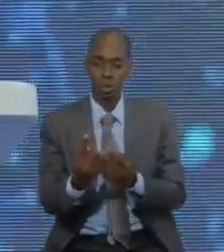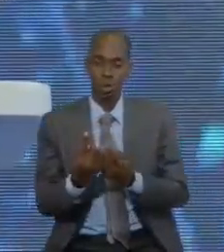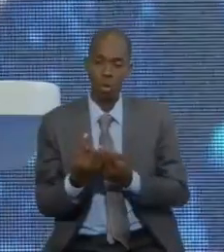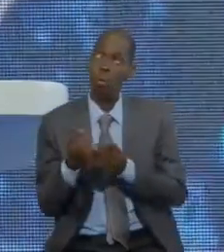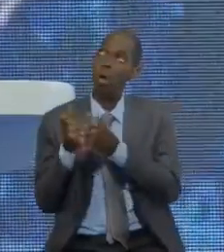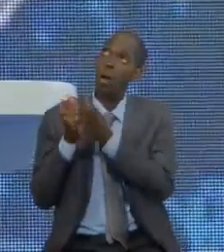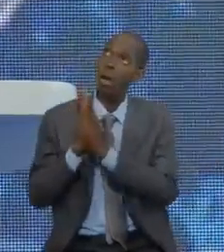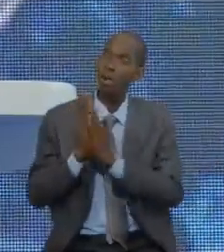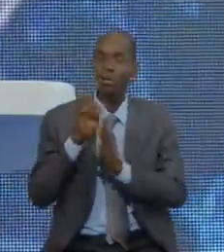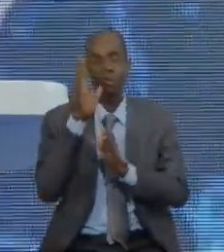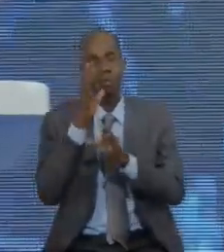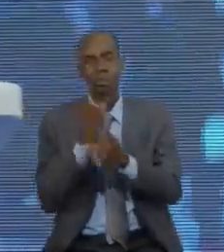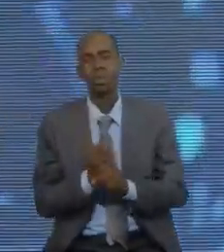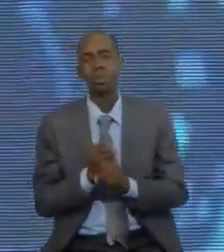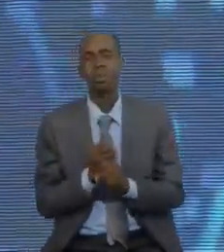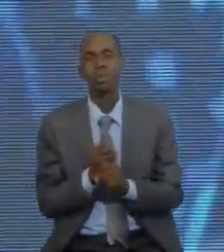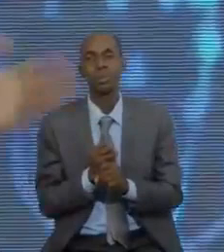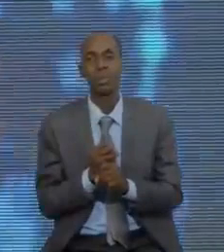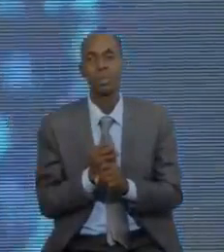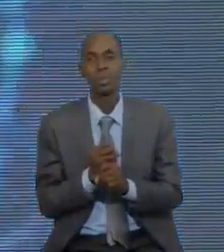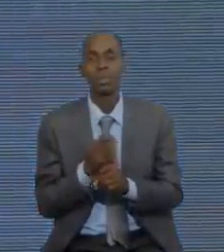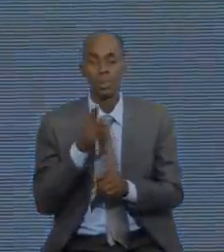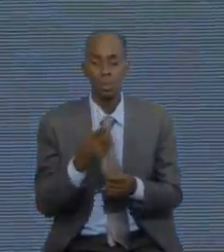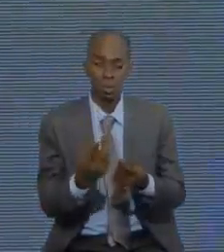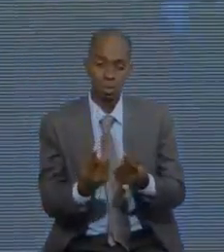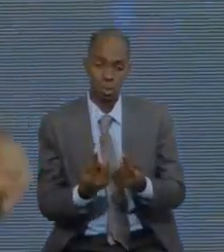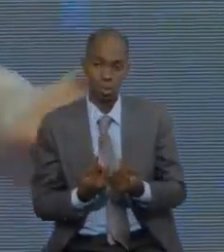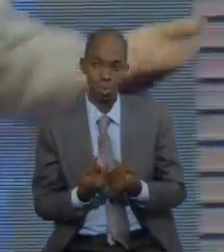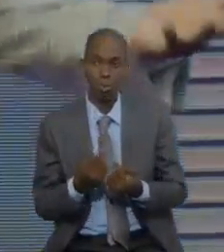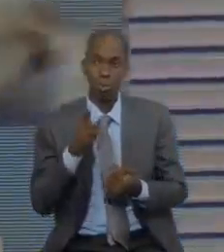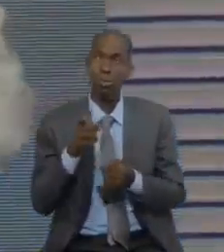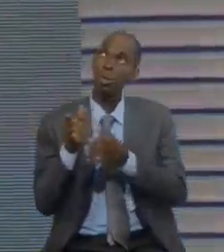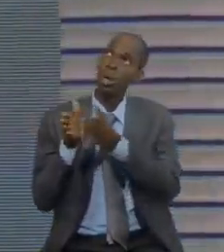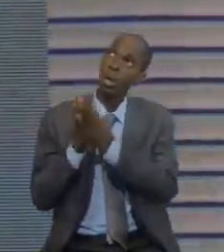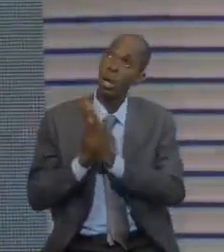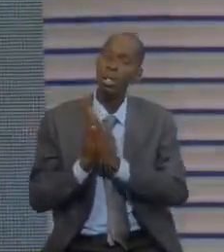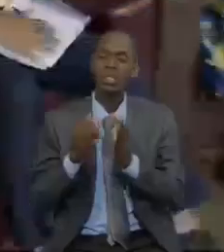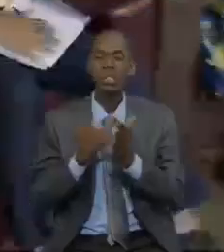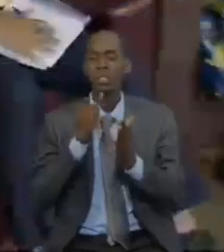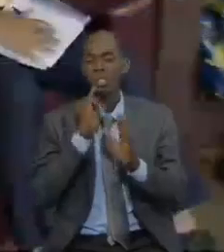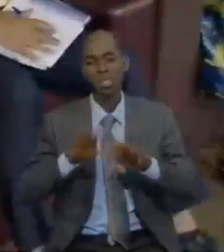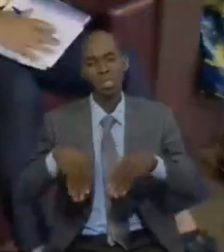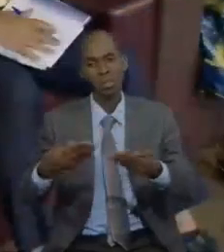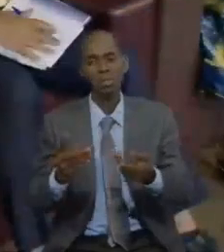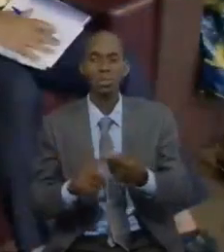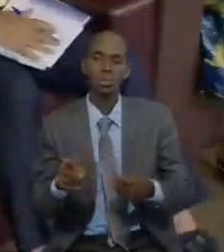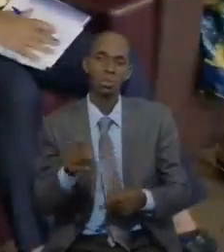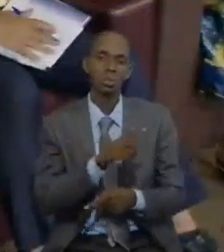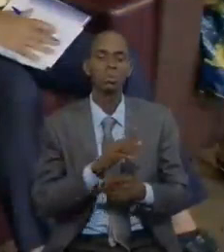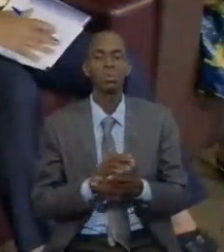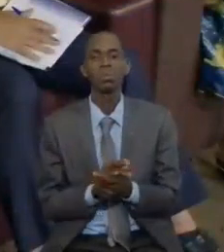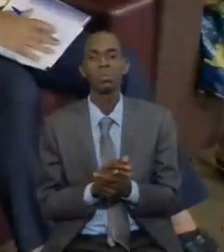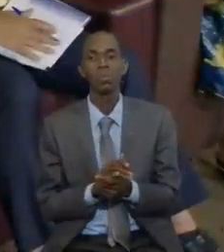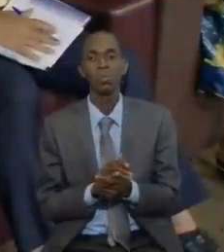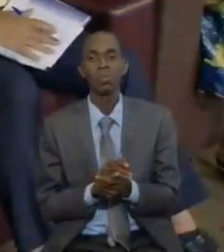you receive. You come, you demand, it is given unto you.